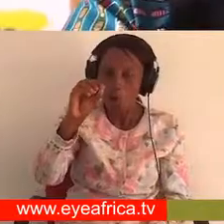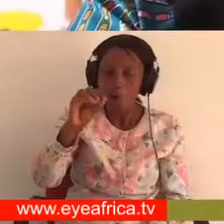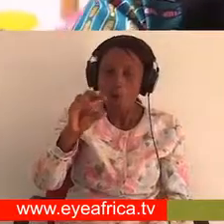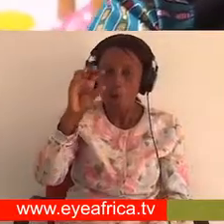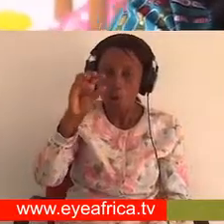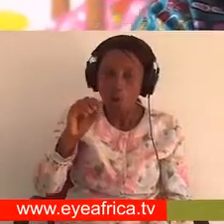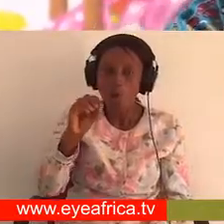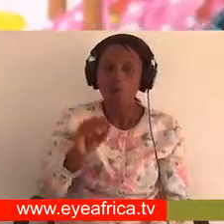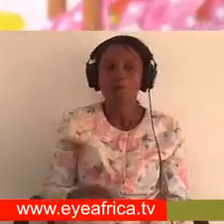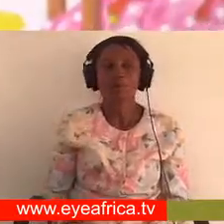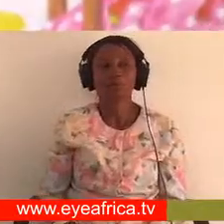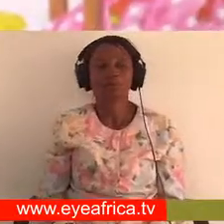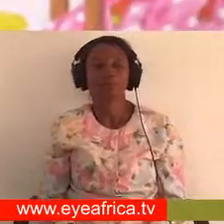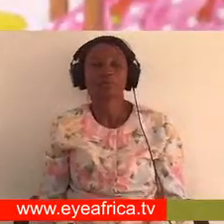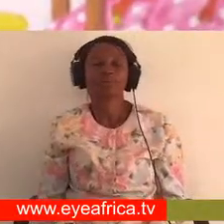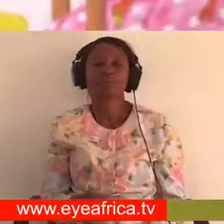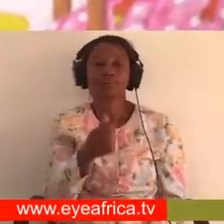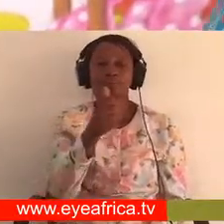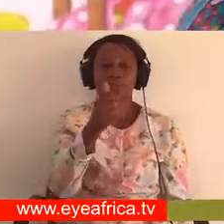Oh.